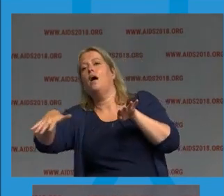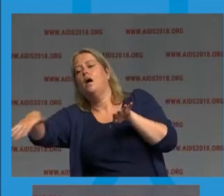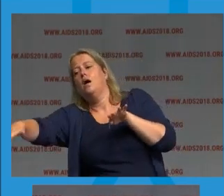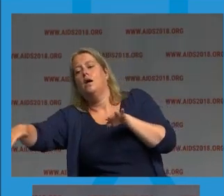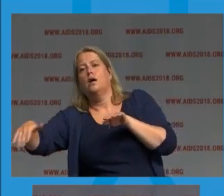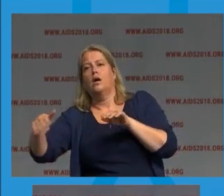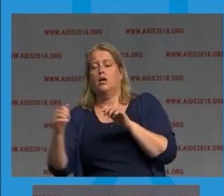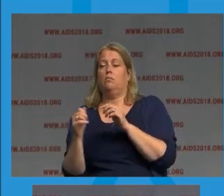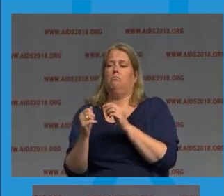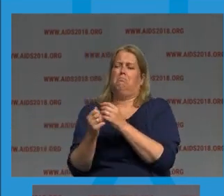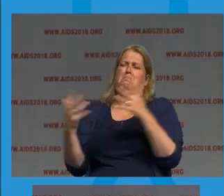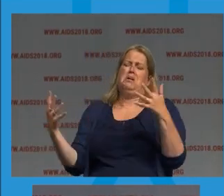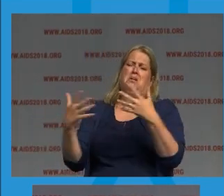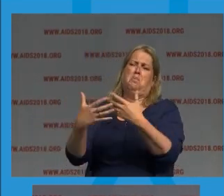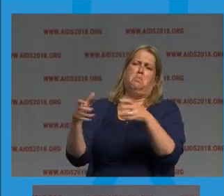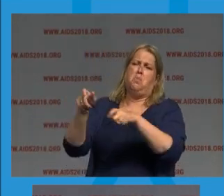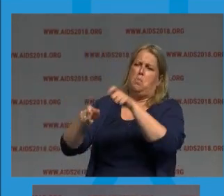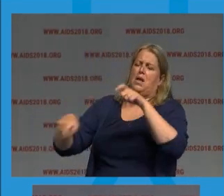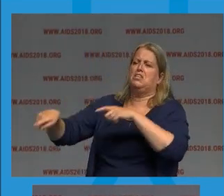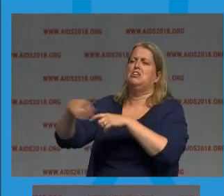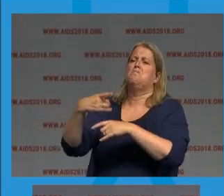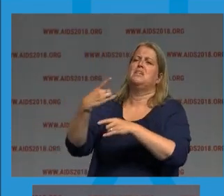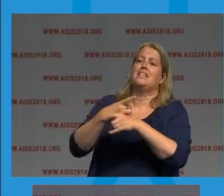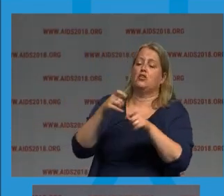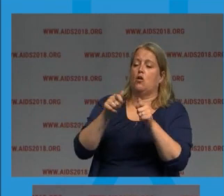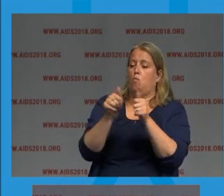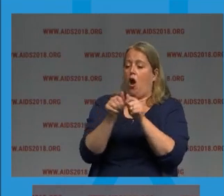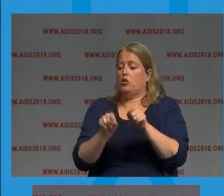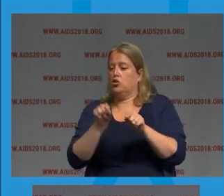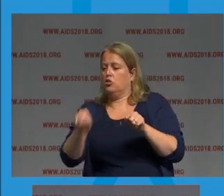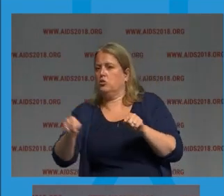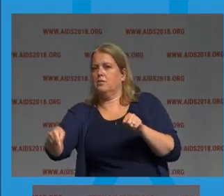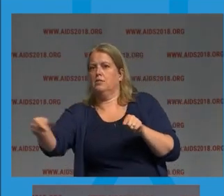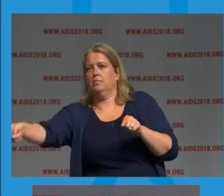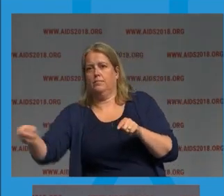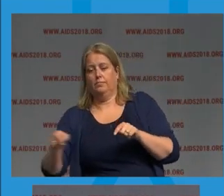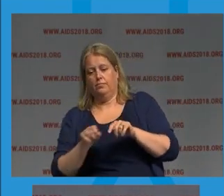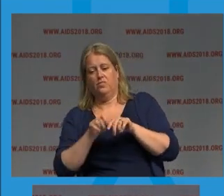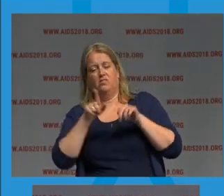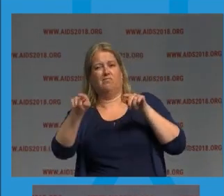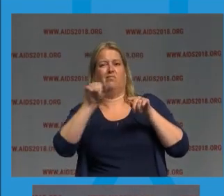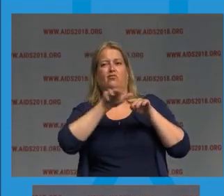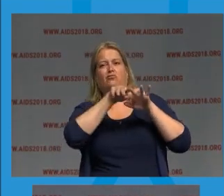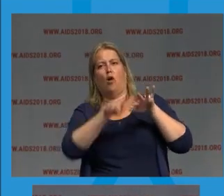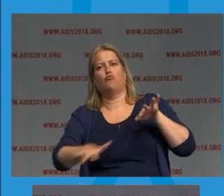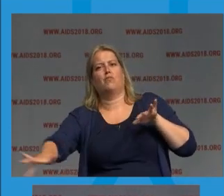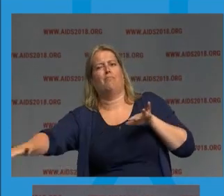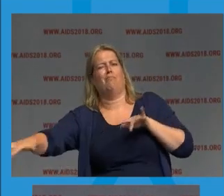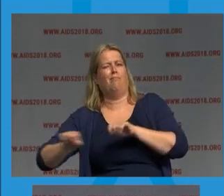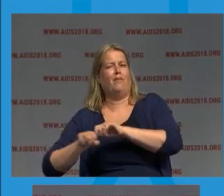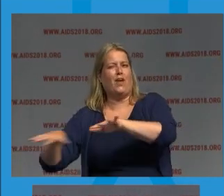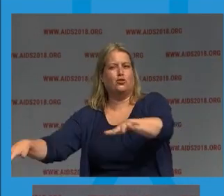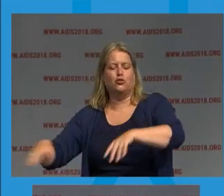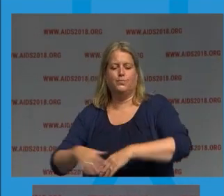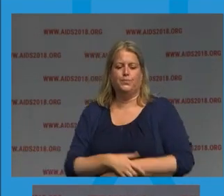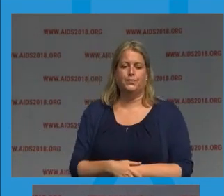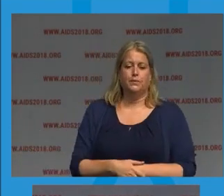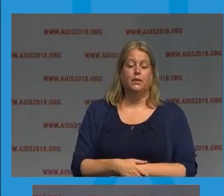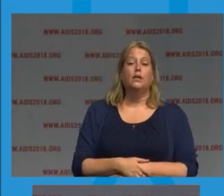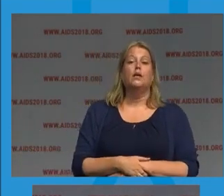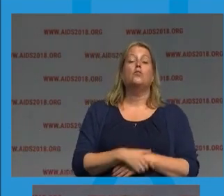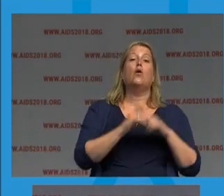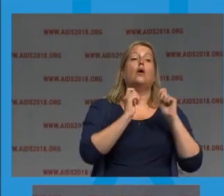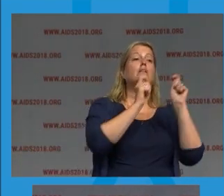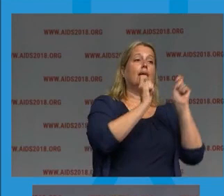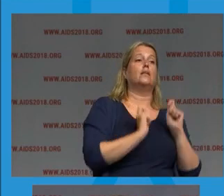infections in much larger populations of sexual partners of those partners, i.e. downstream infections. And when you integrate the data